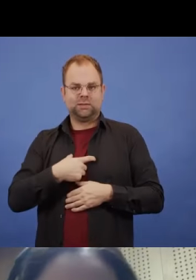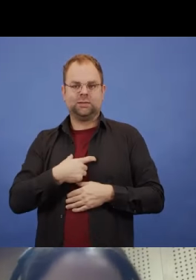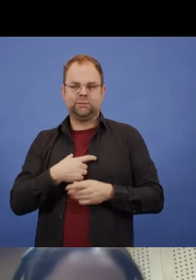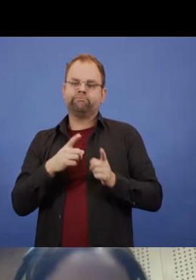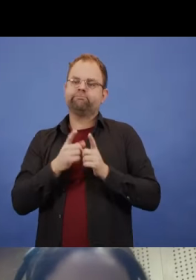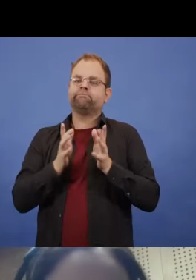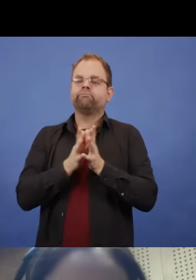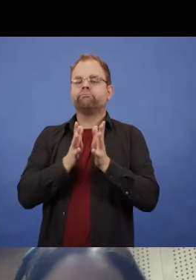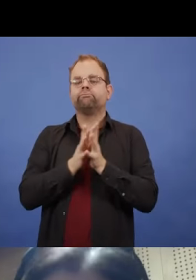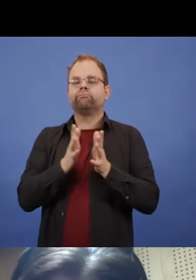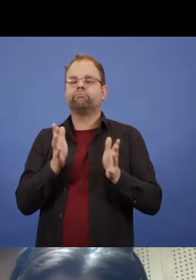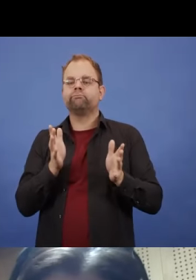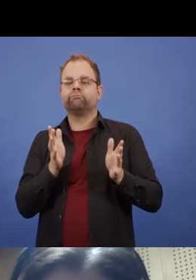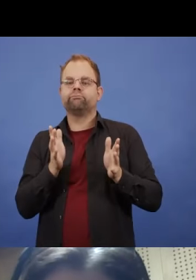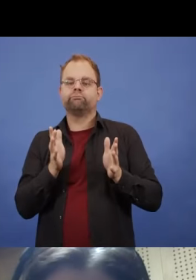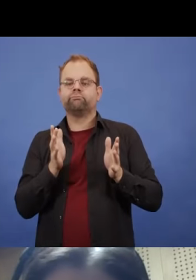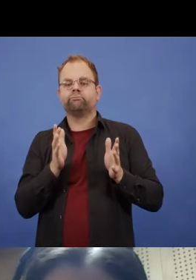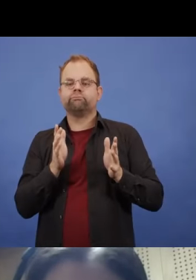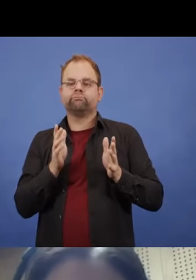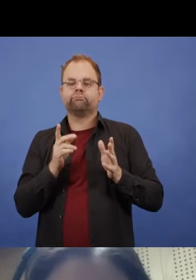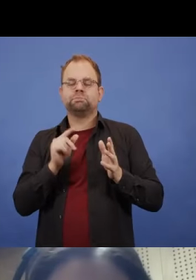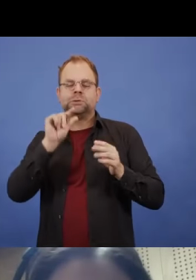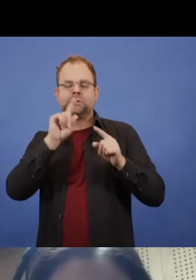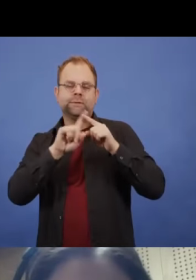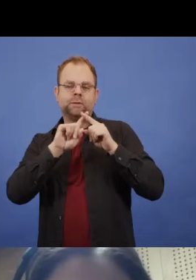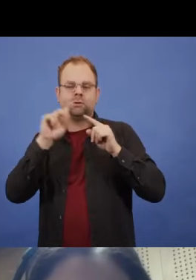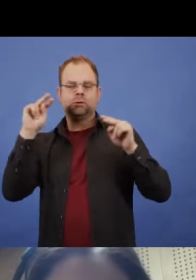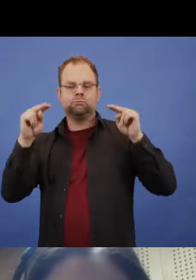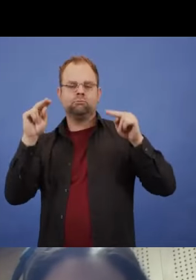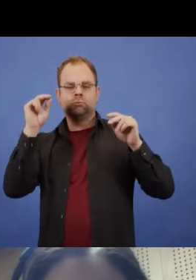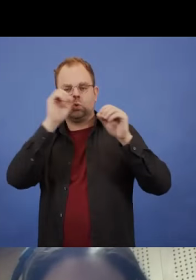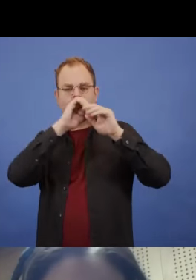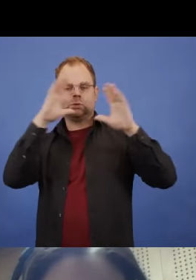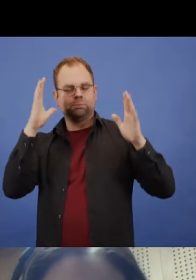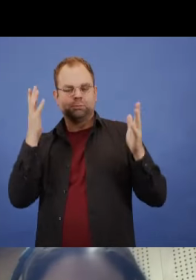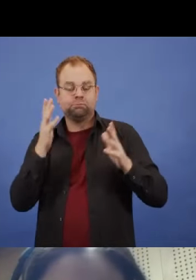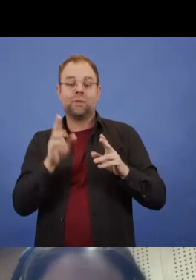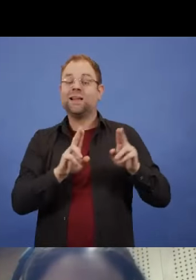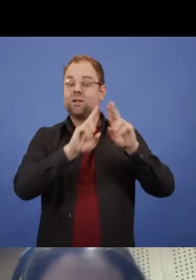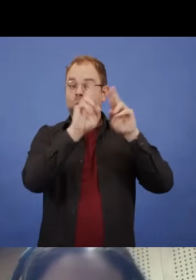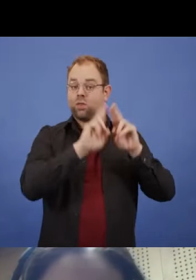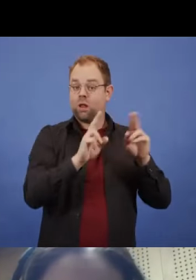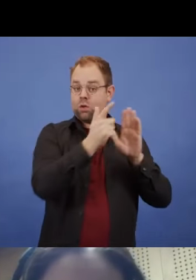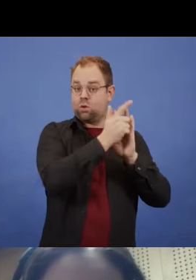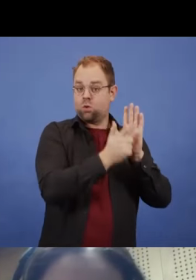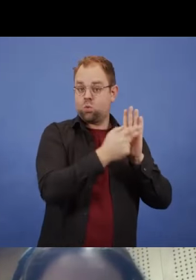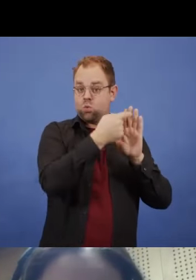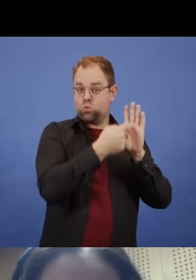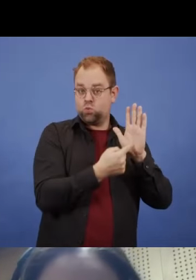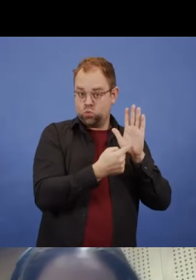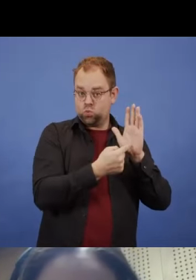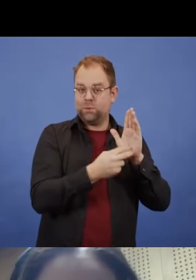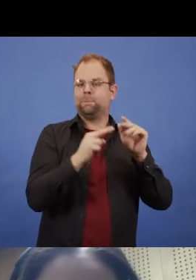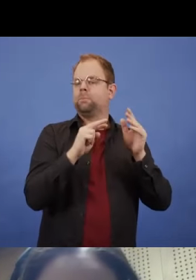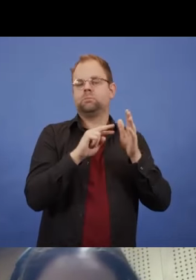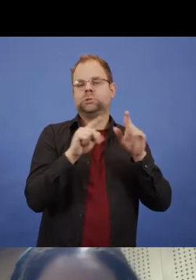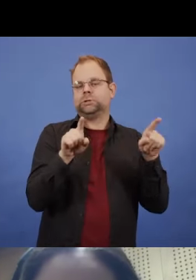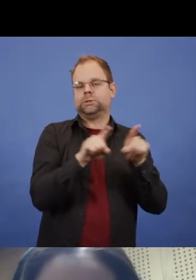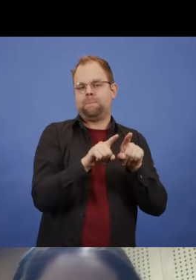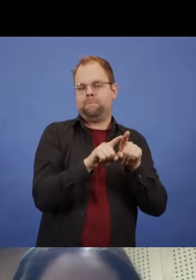Yeah. So what is nationality? And nationality is the legal bond between an individual and a state.